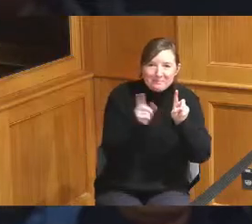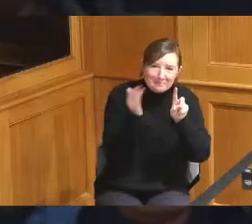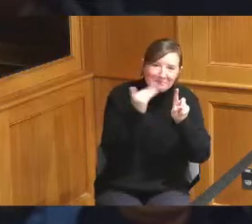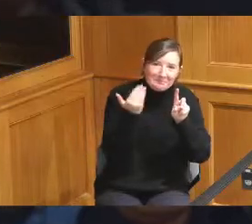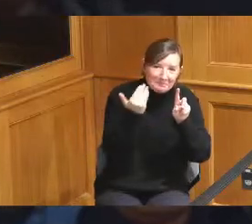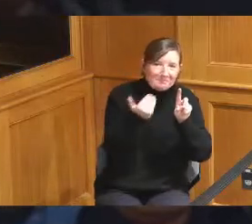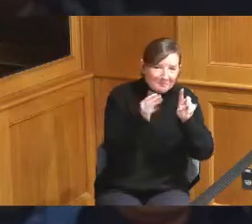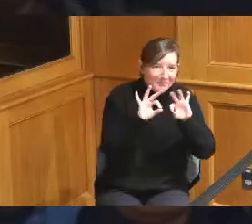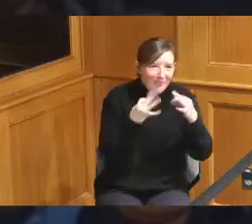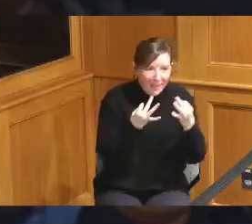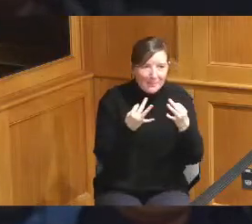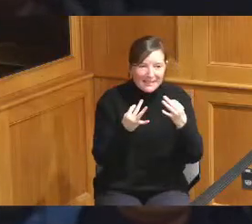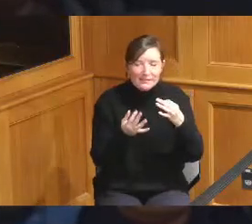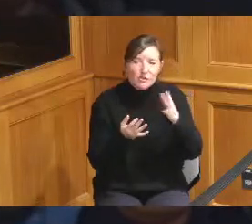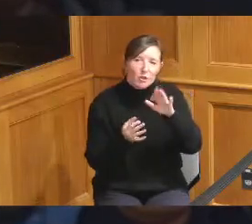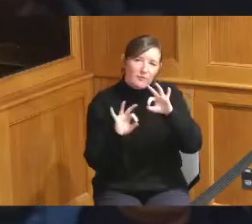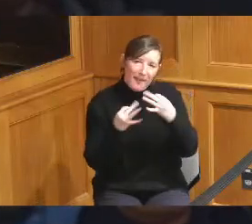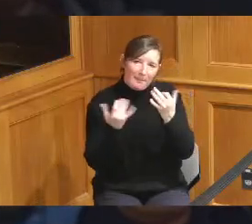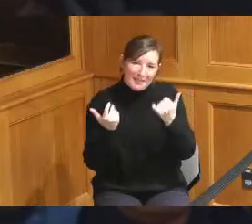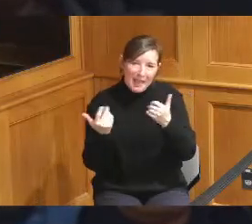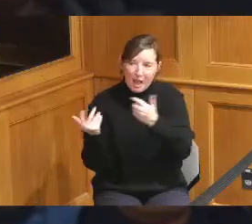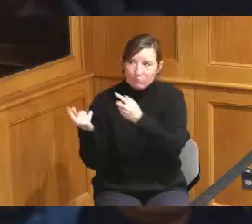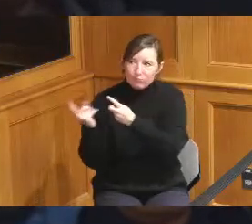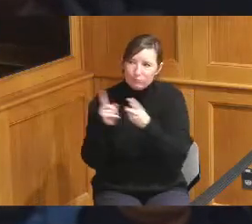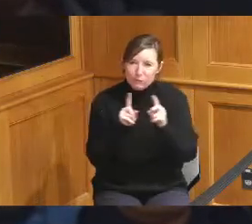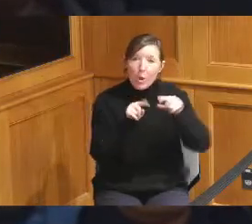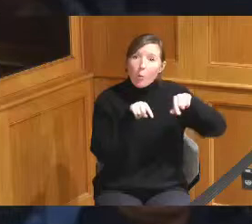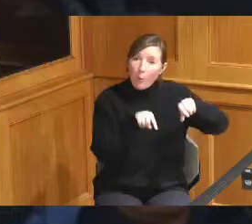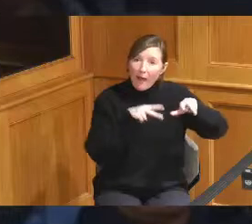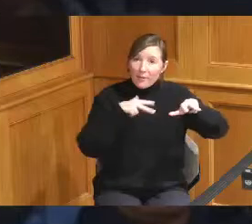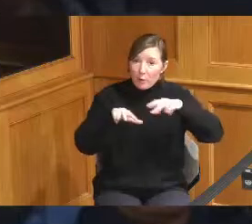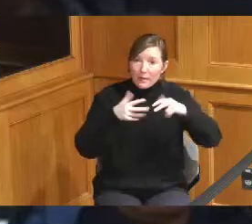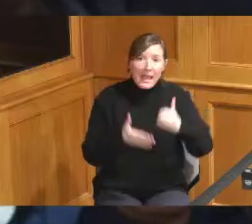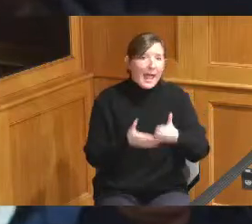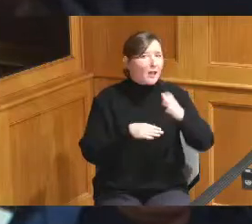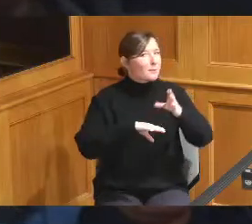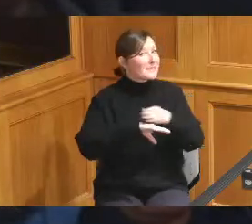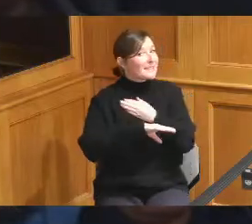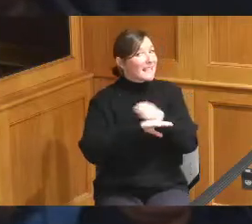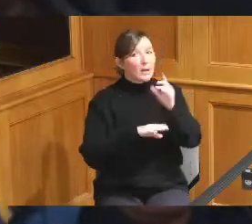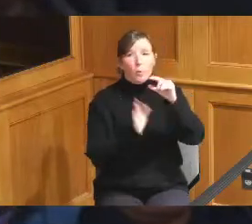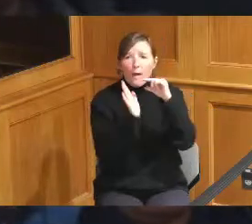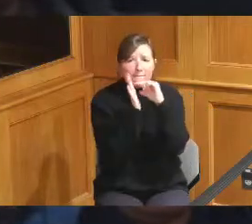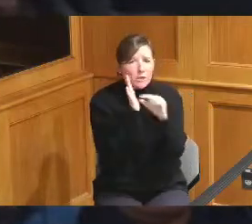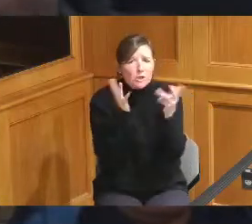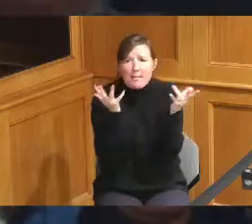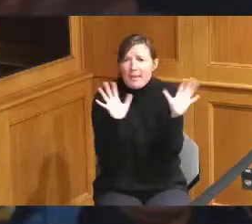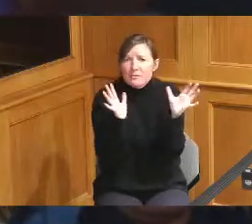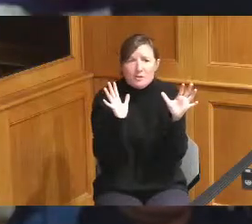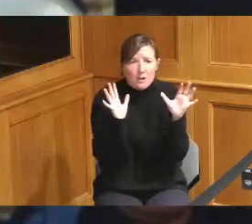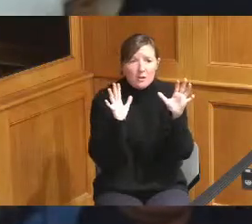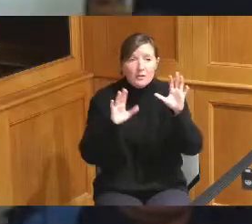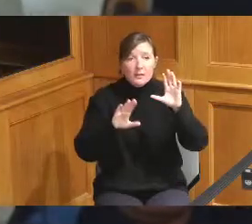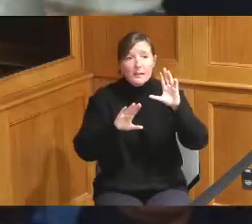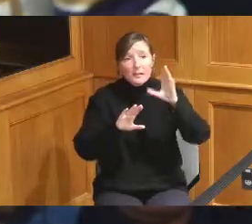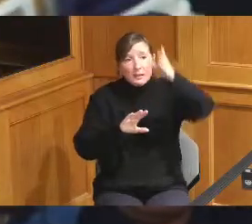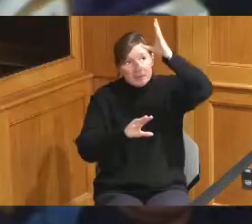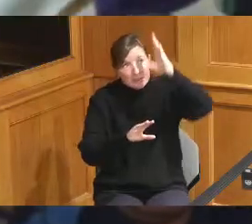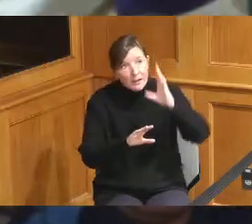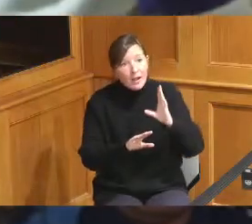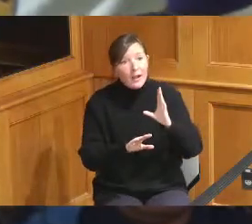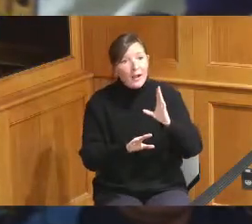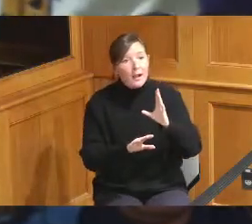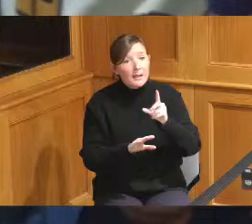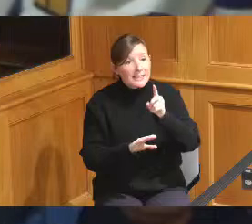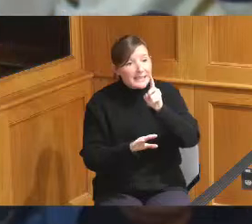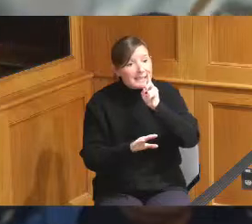up? While they're going up, I want you to help me sing just one verse. God is the